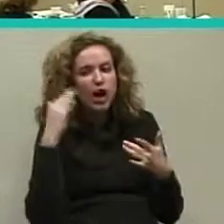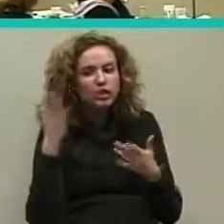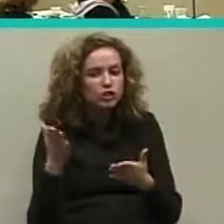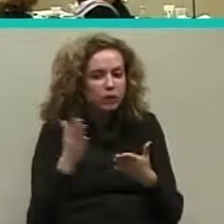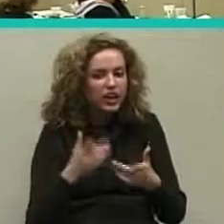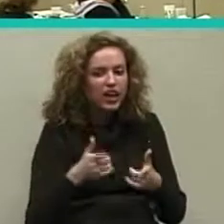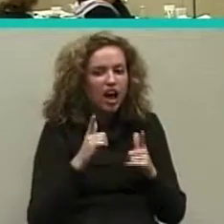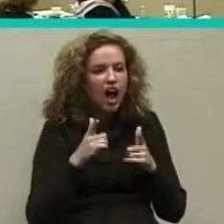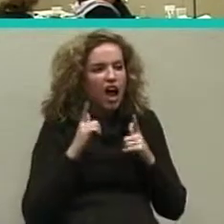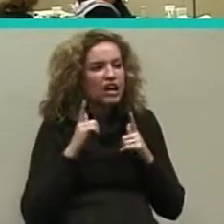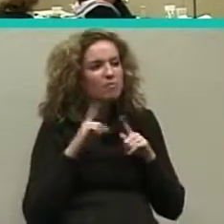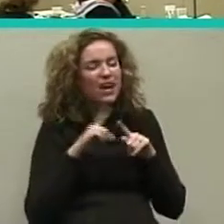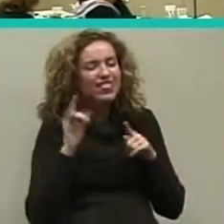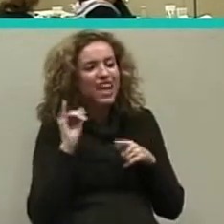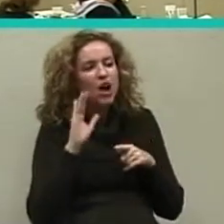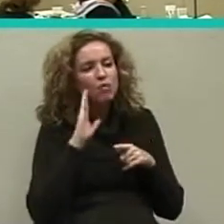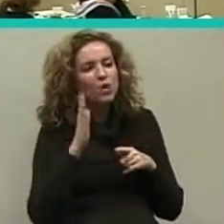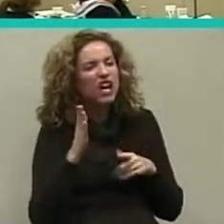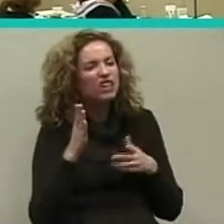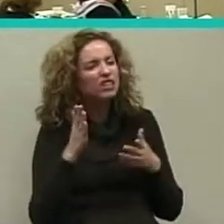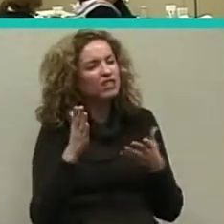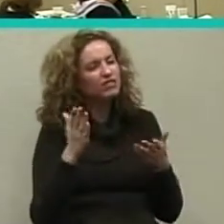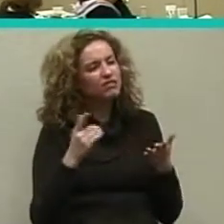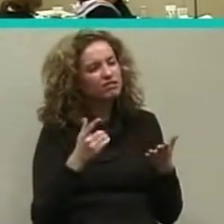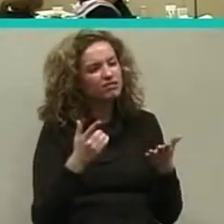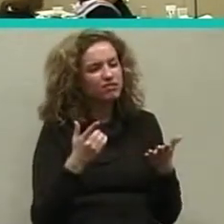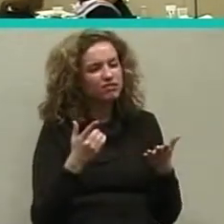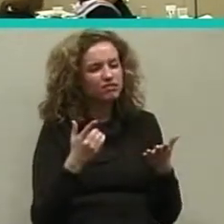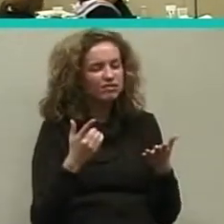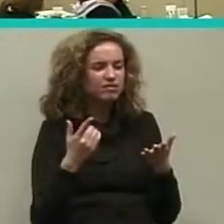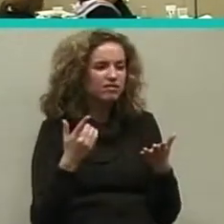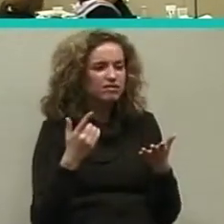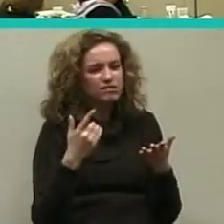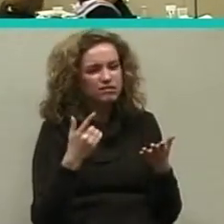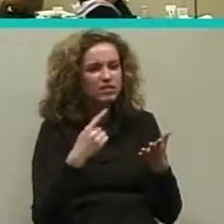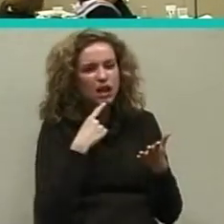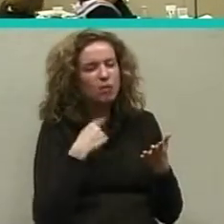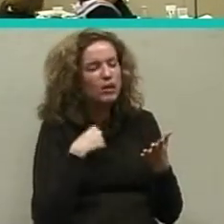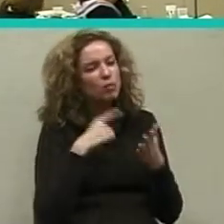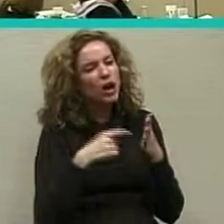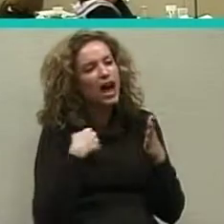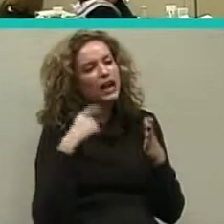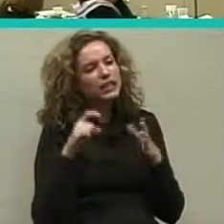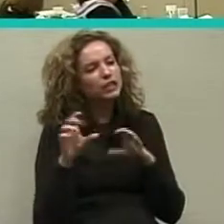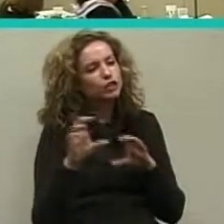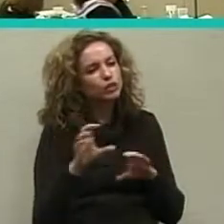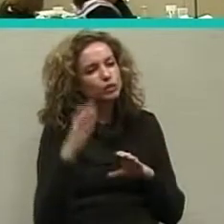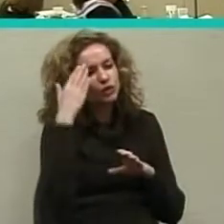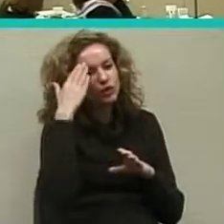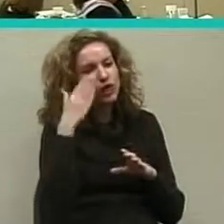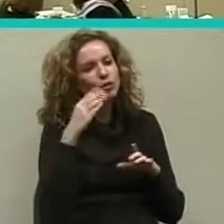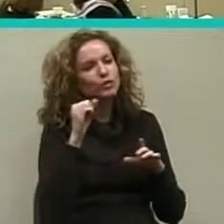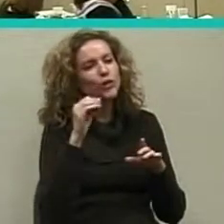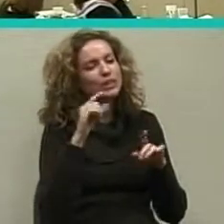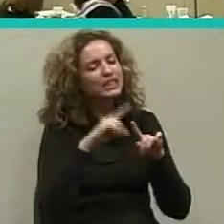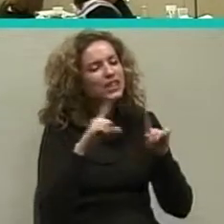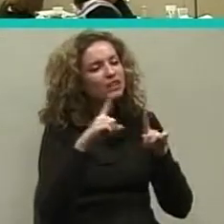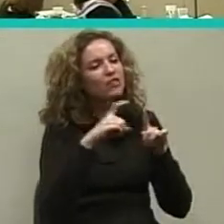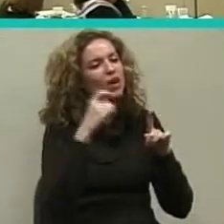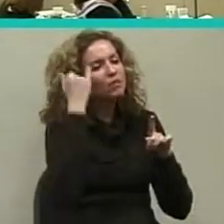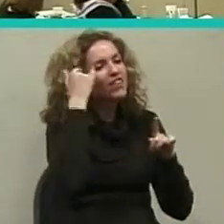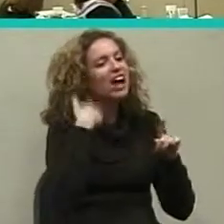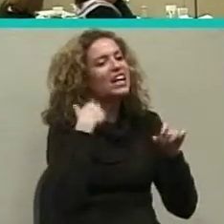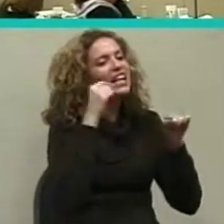But that's going to dictate what I have to do, and it's going to, and my BIP's going to look different than if I'm doing it with a kid who I can go in and observe an awful lot of